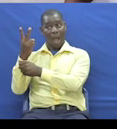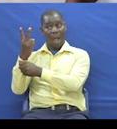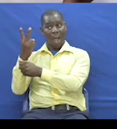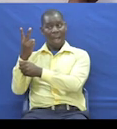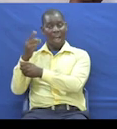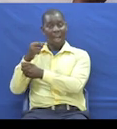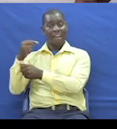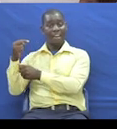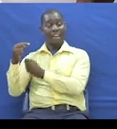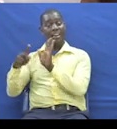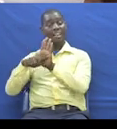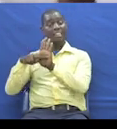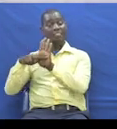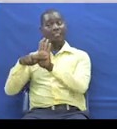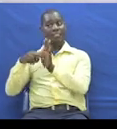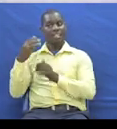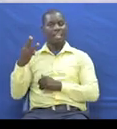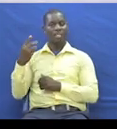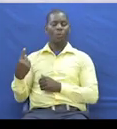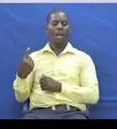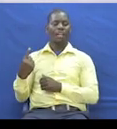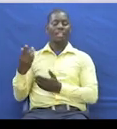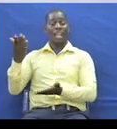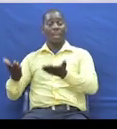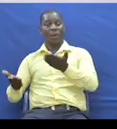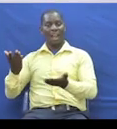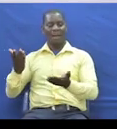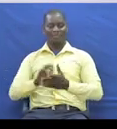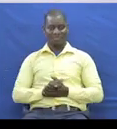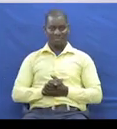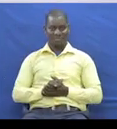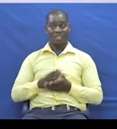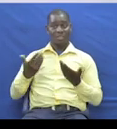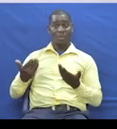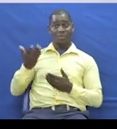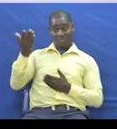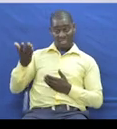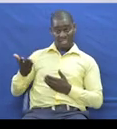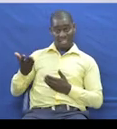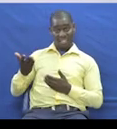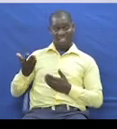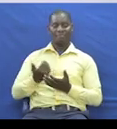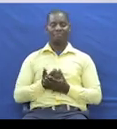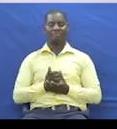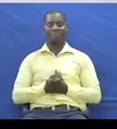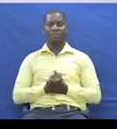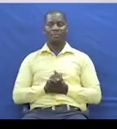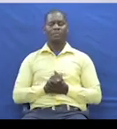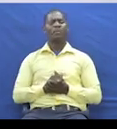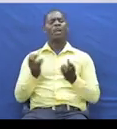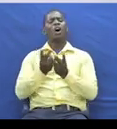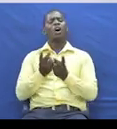Negative 31 kilogram. You see this mass? The mass of this electron is approximately this.